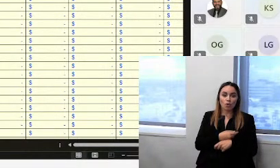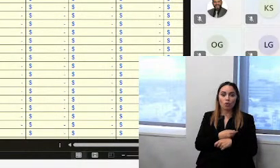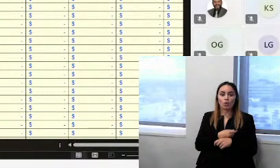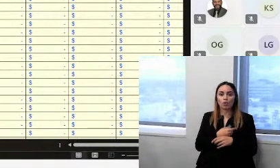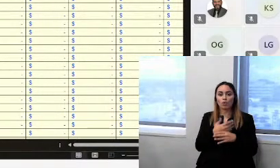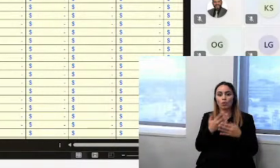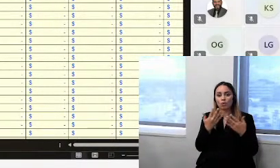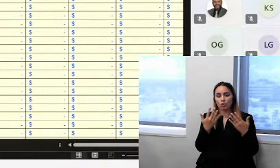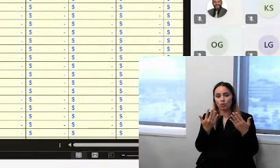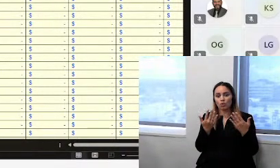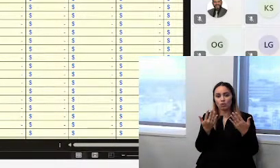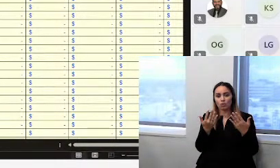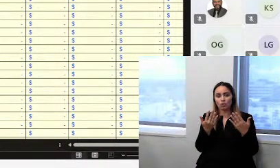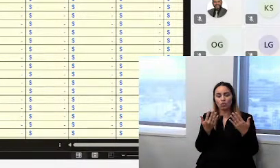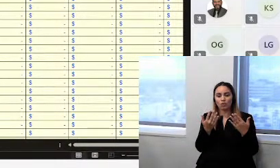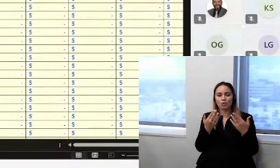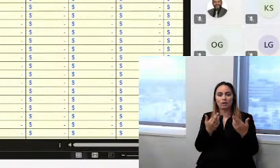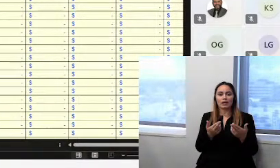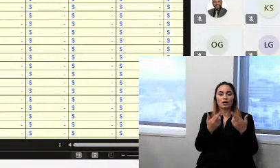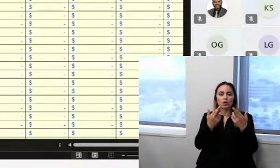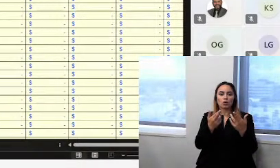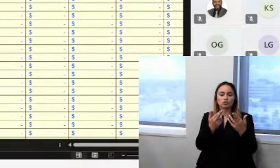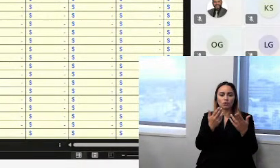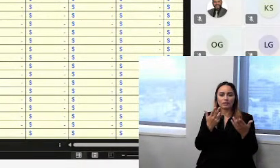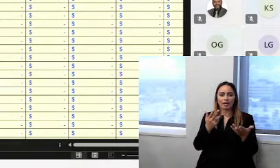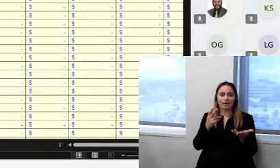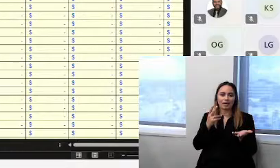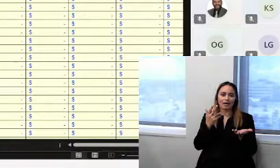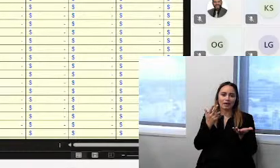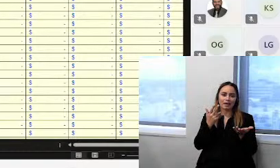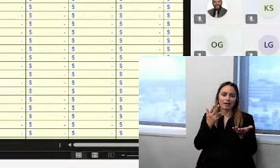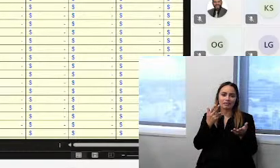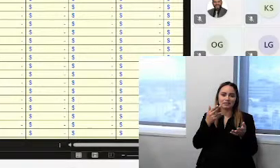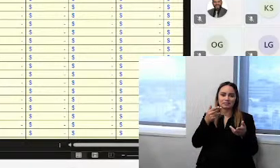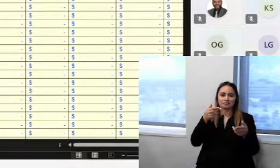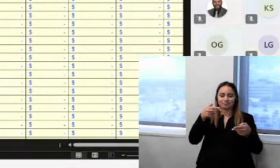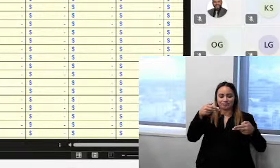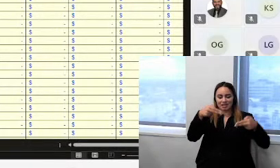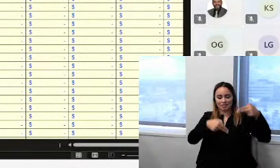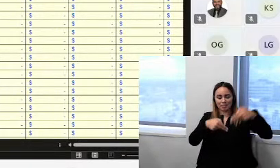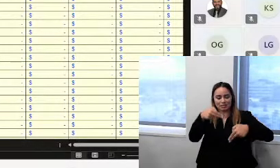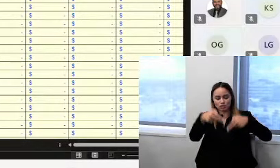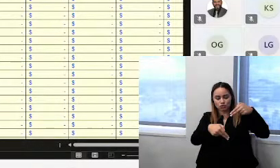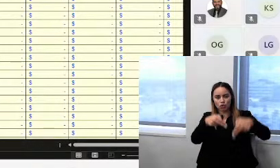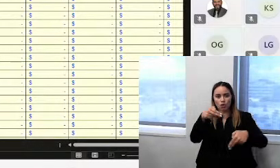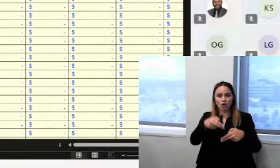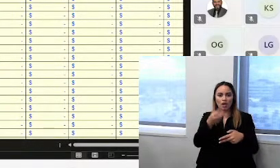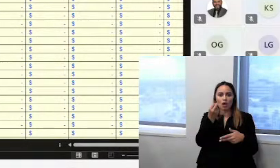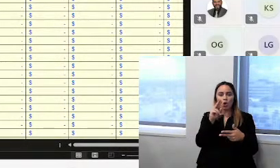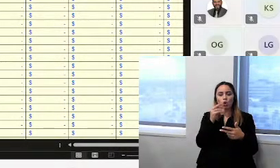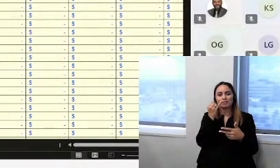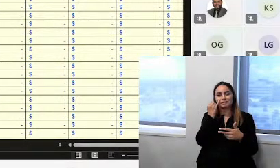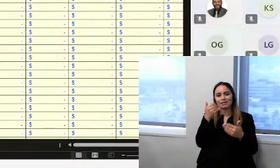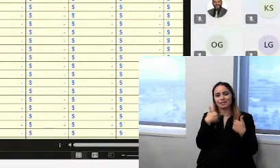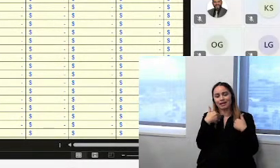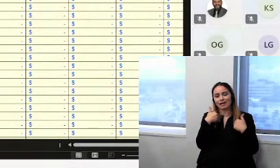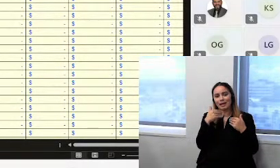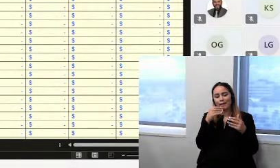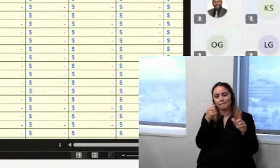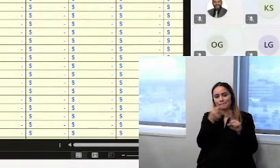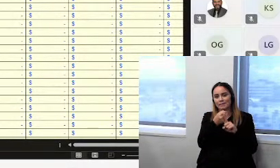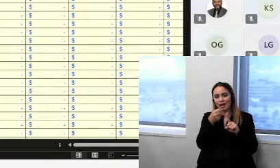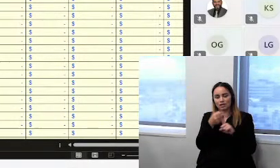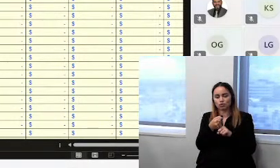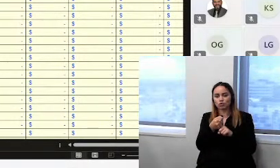inverter-based resource? Would you have any impact on the quality of the power that that particular customer is receiving, or those